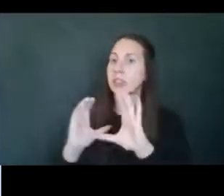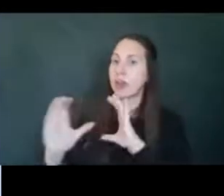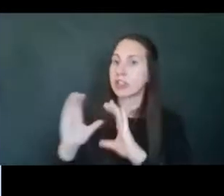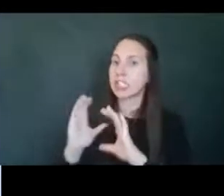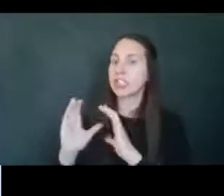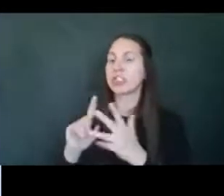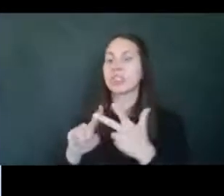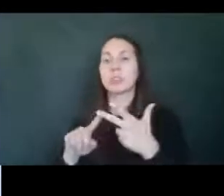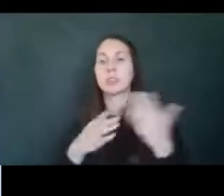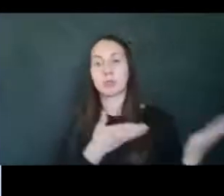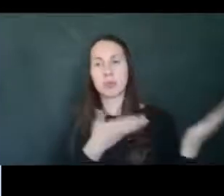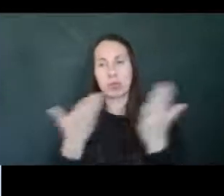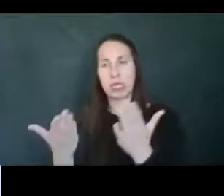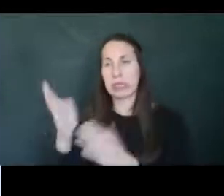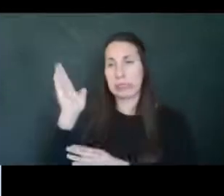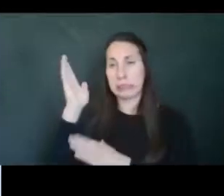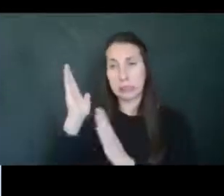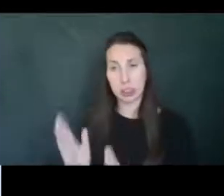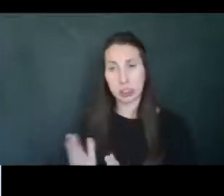etc. Next slide.